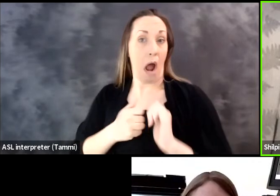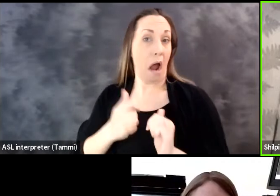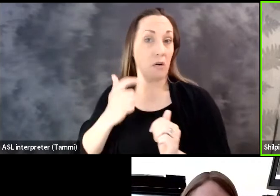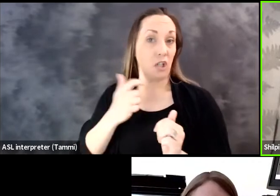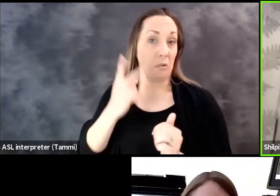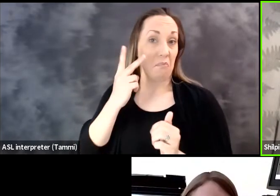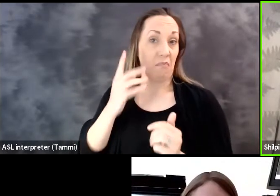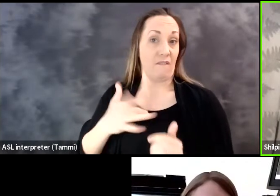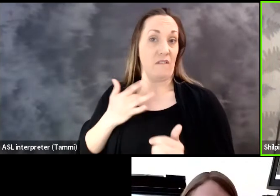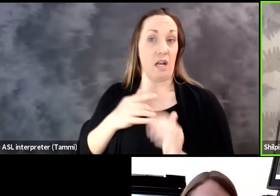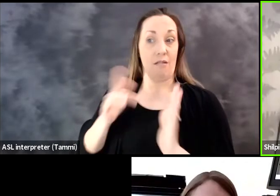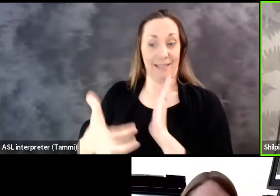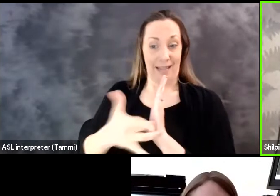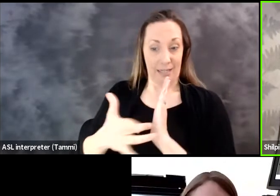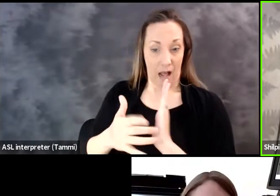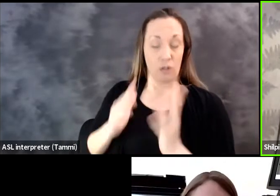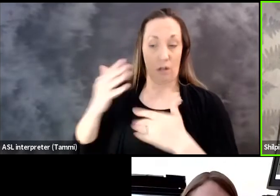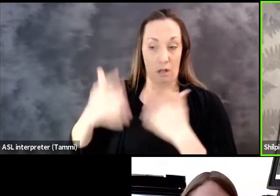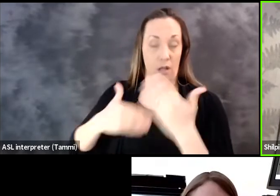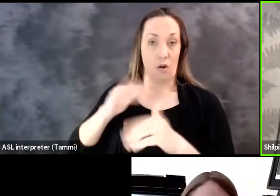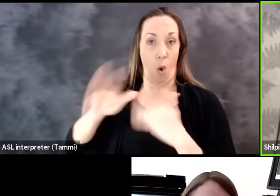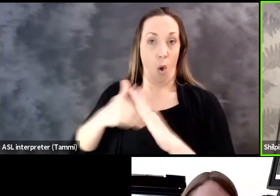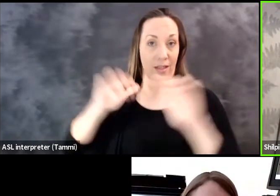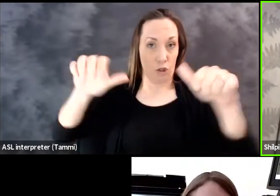that opportunity or the challenge that is there?